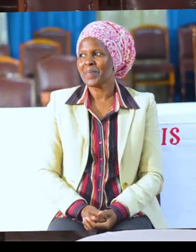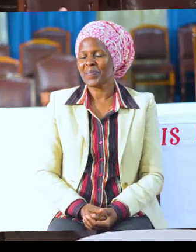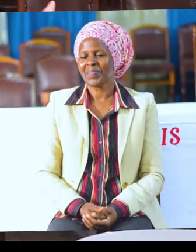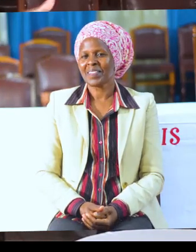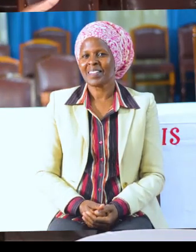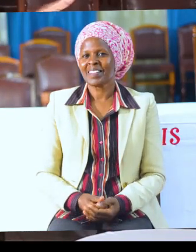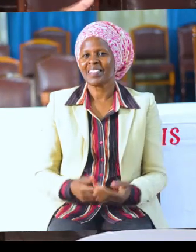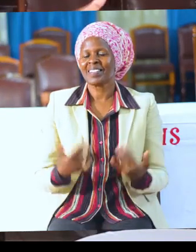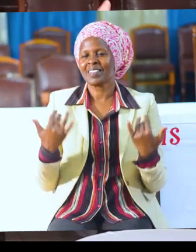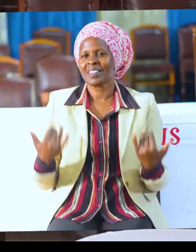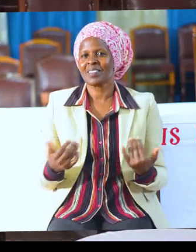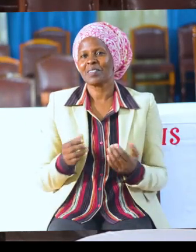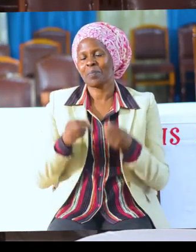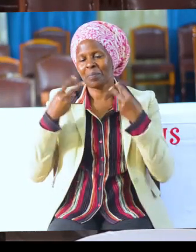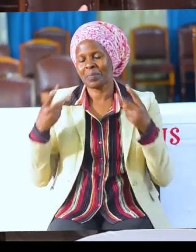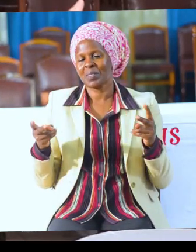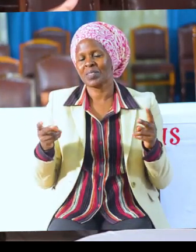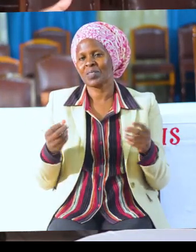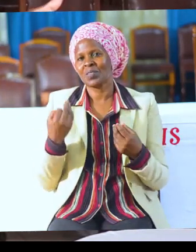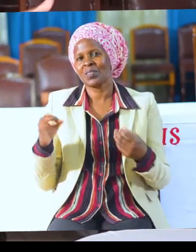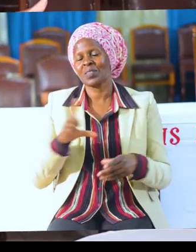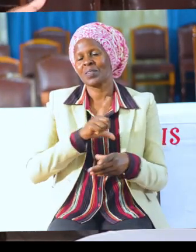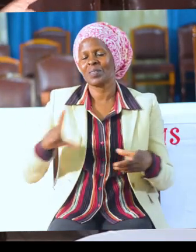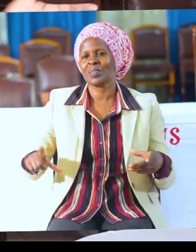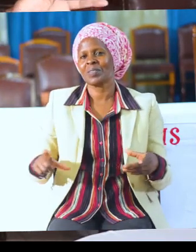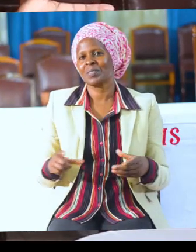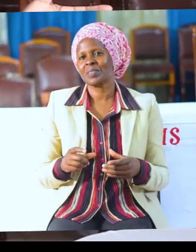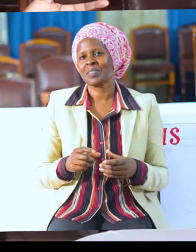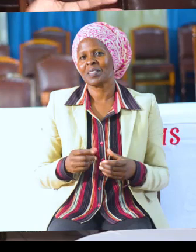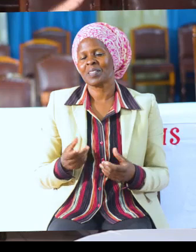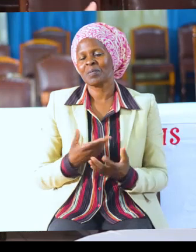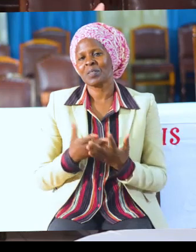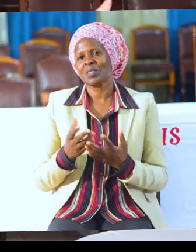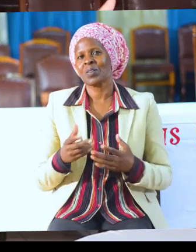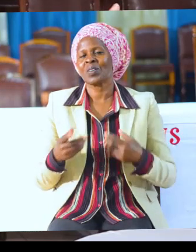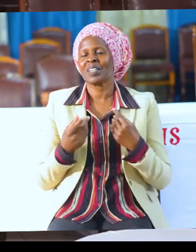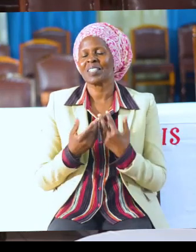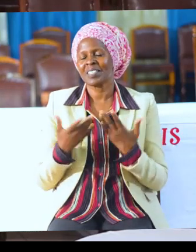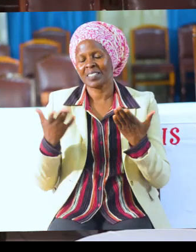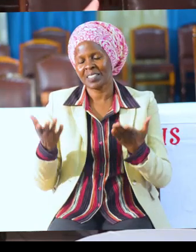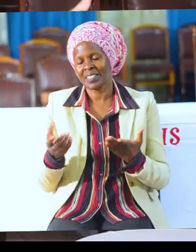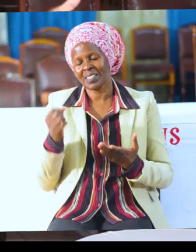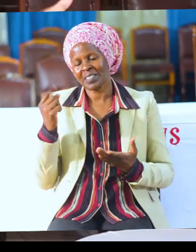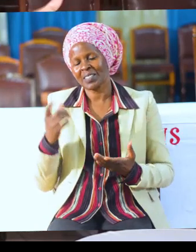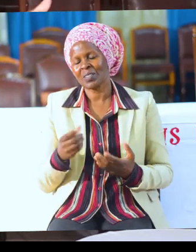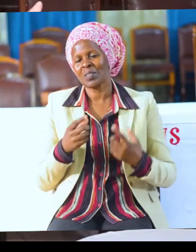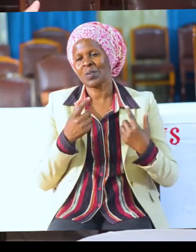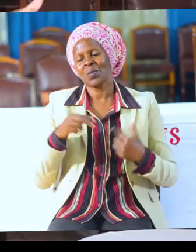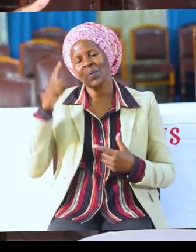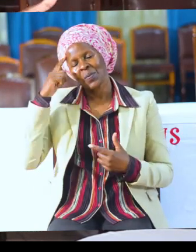And now, may the peace of the Lord that passes all understanding keep your heart and mind in knowing